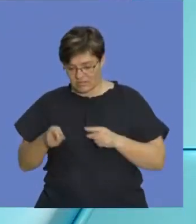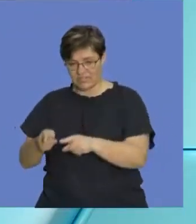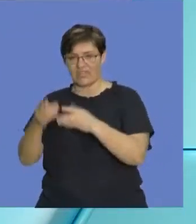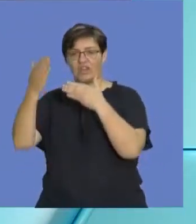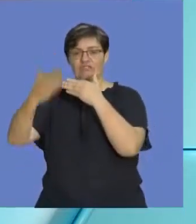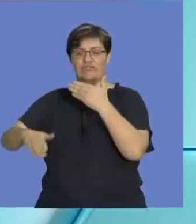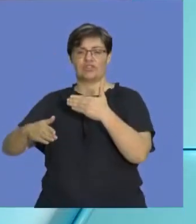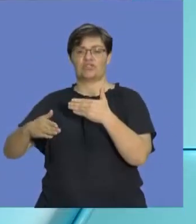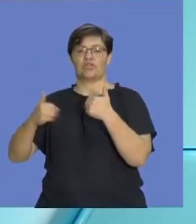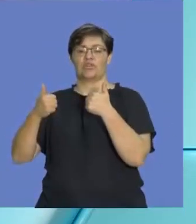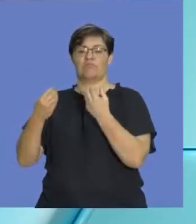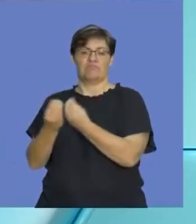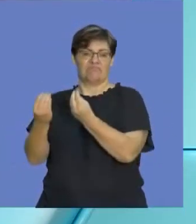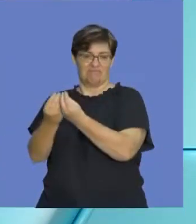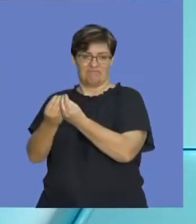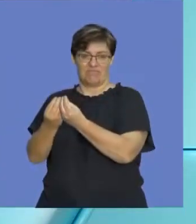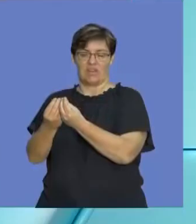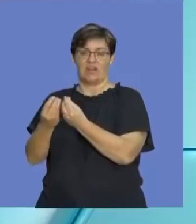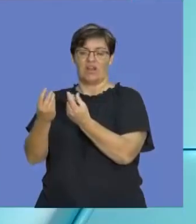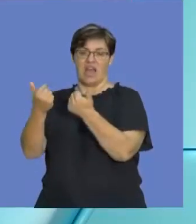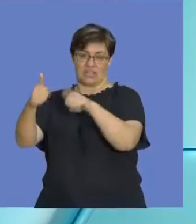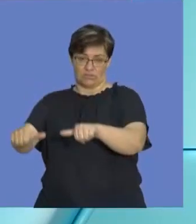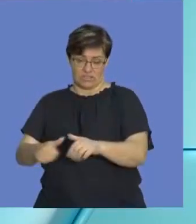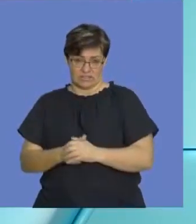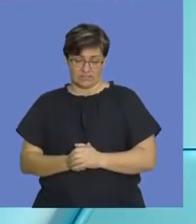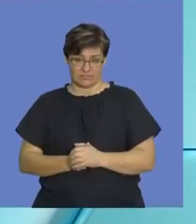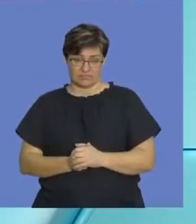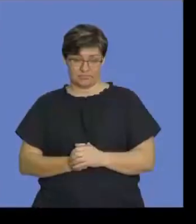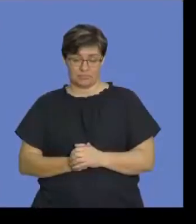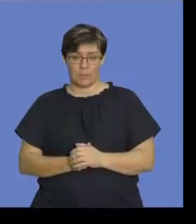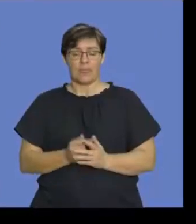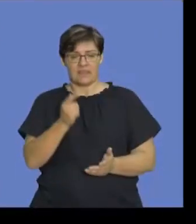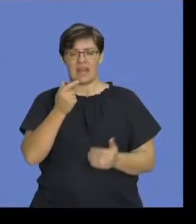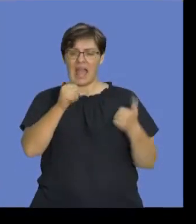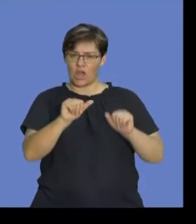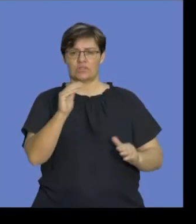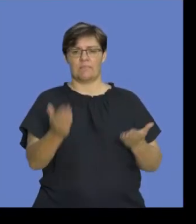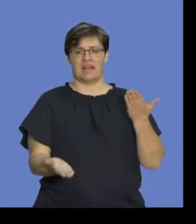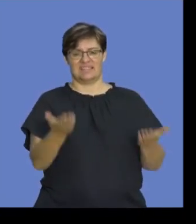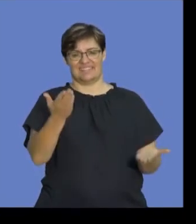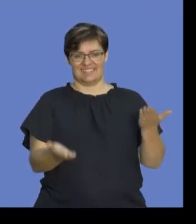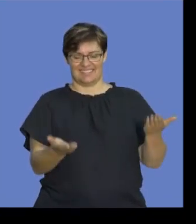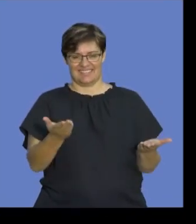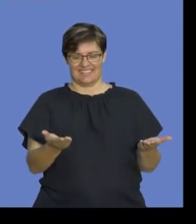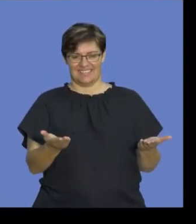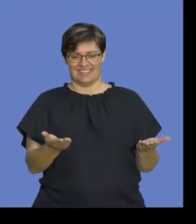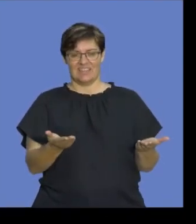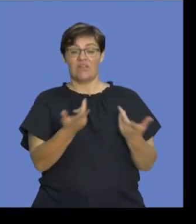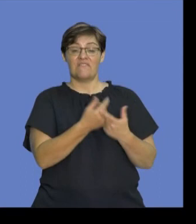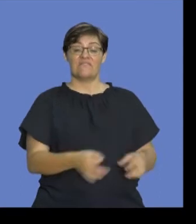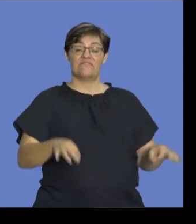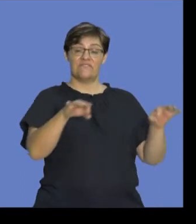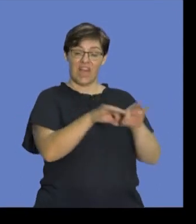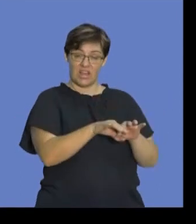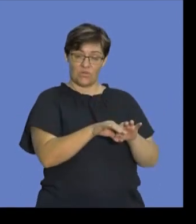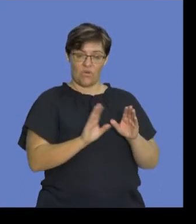into a finished goods stock account, right? And then obviously you balance the account, and that will then give